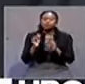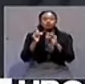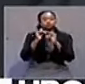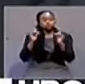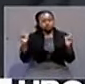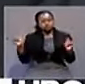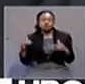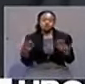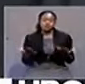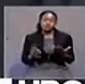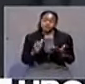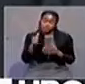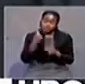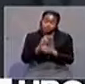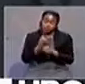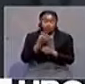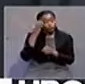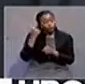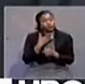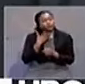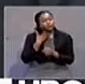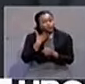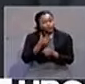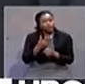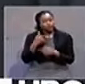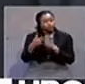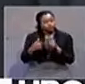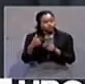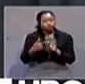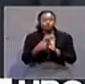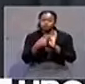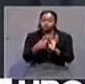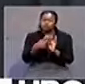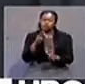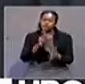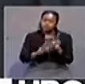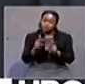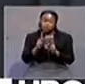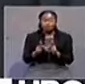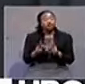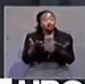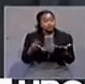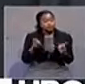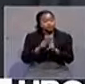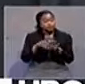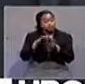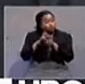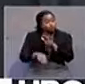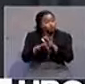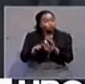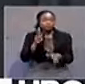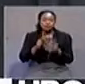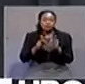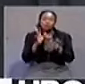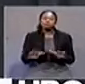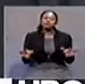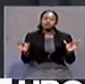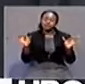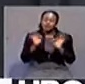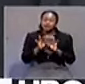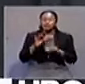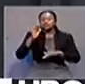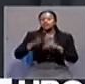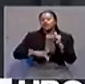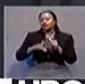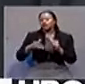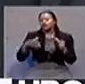done for him to have a legacy and show people that it is the lower people that matter more than even the